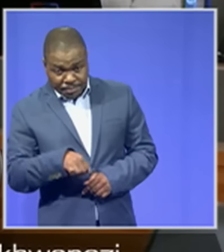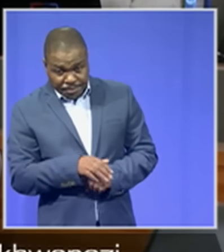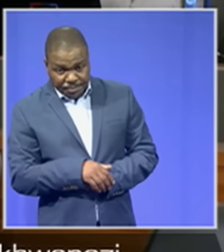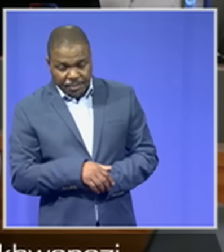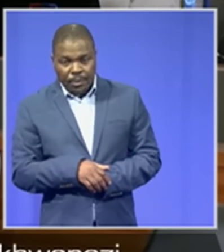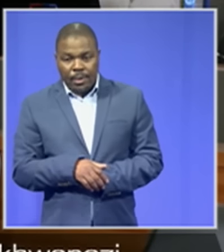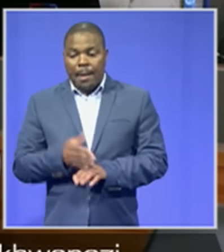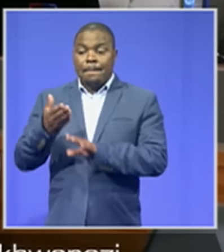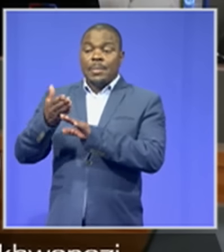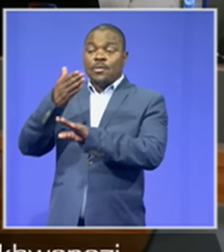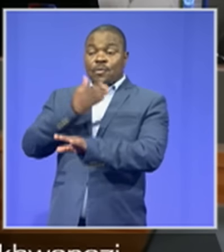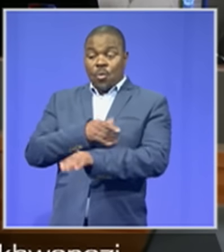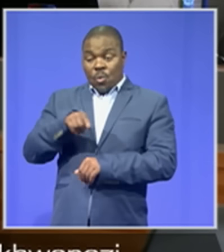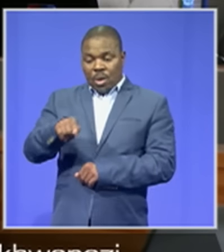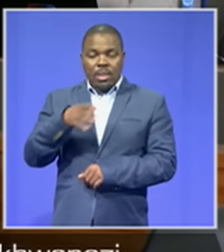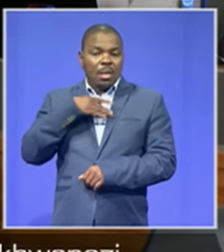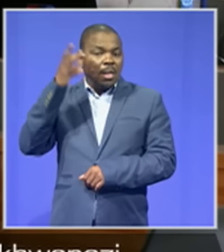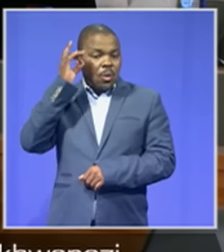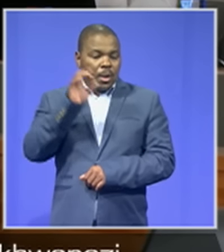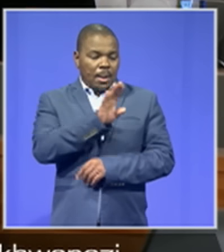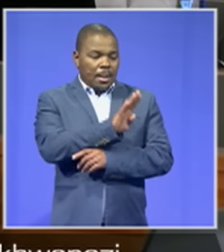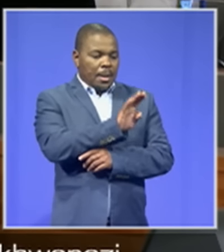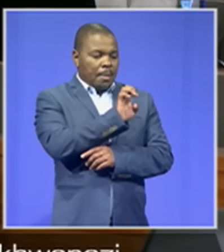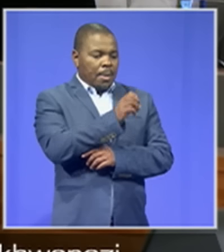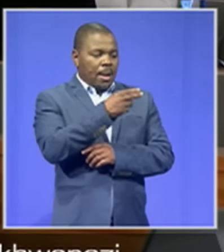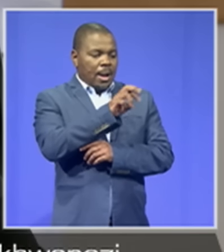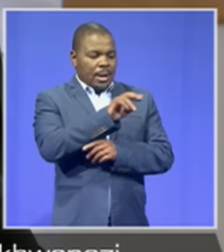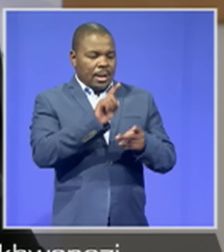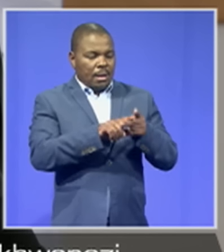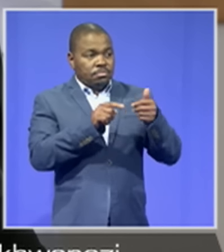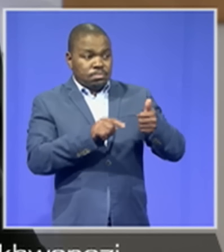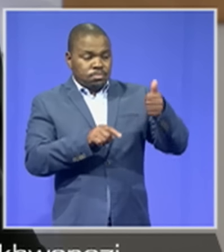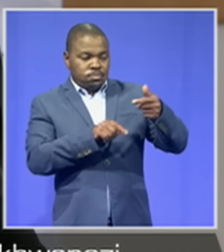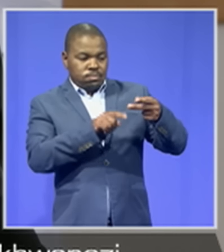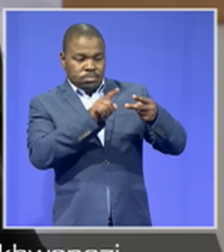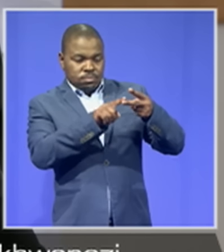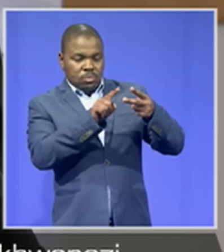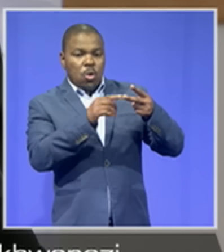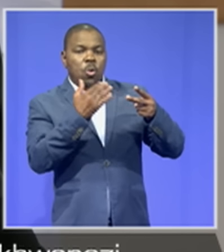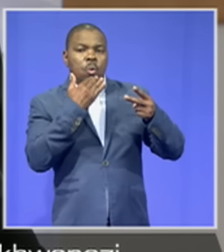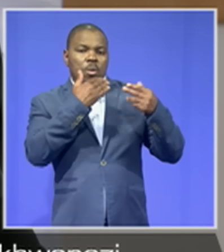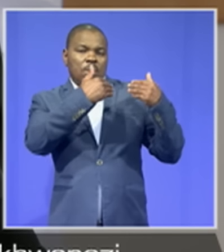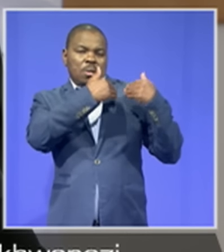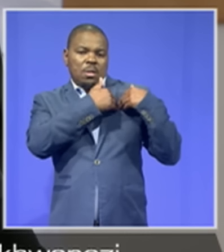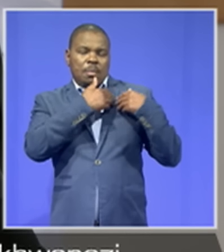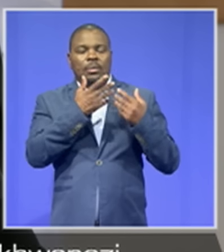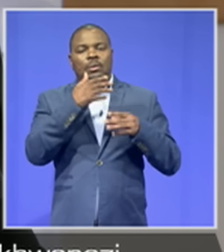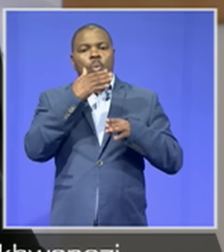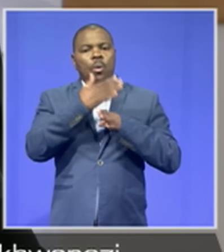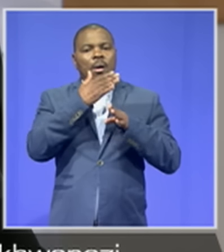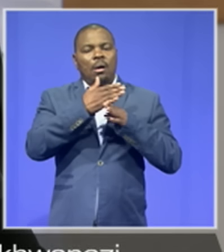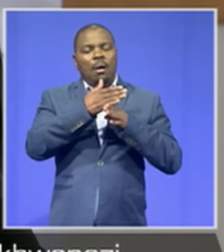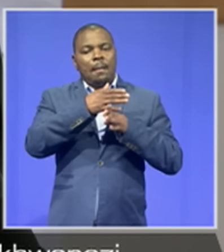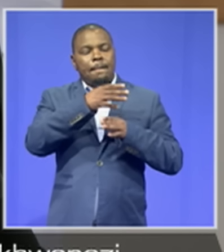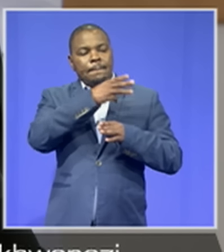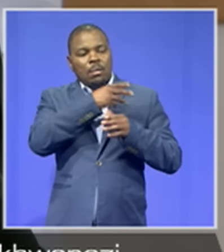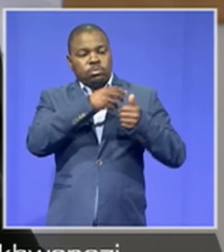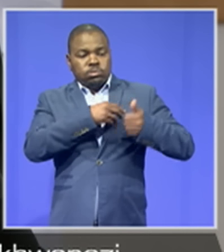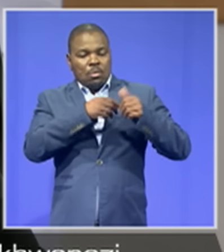Pejana komishini e mametse hore Behari le mphato wa hae hlo ya lefapha la tsamaiso ditaba tsa basebetsi e kginnwe